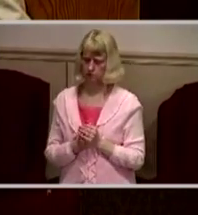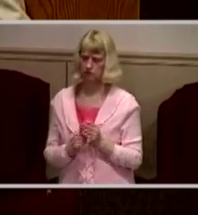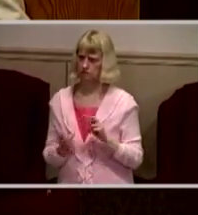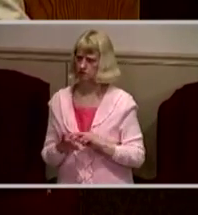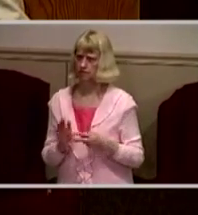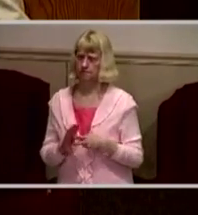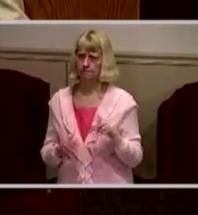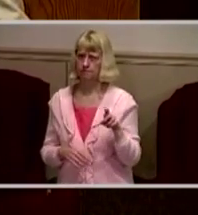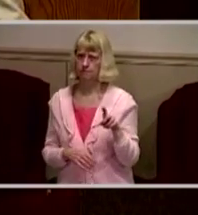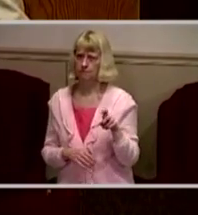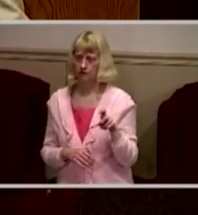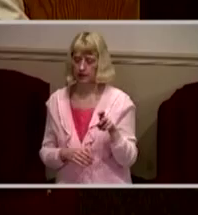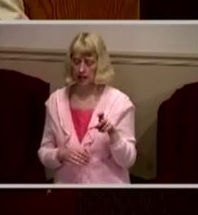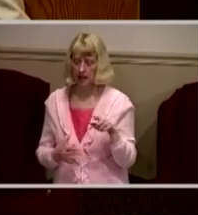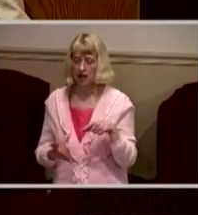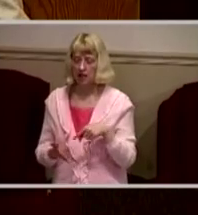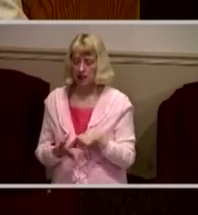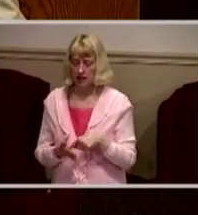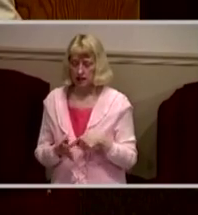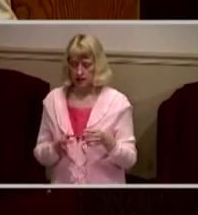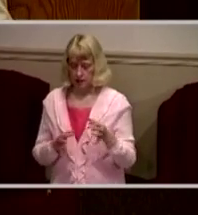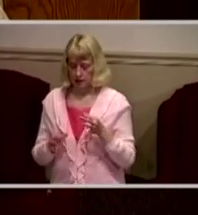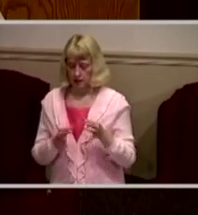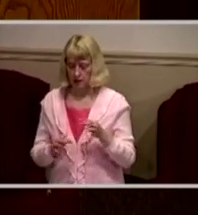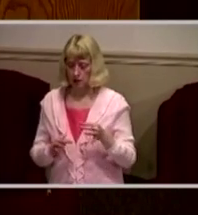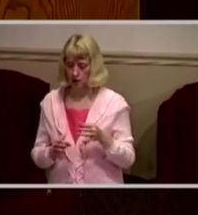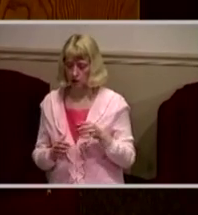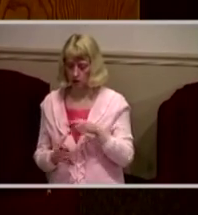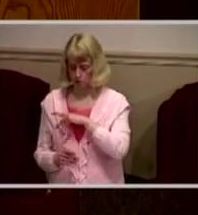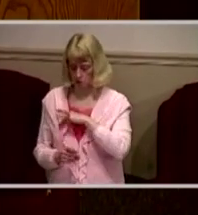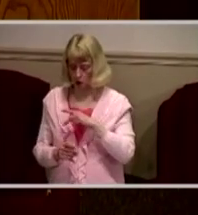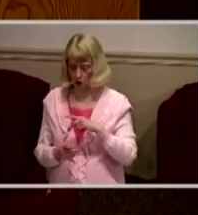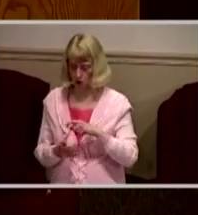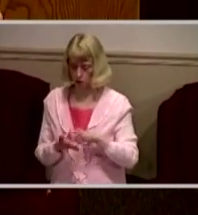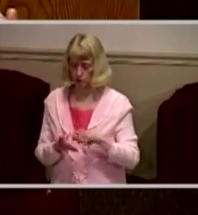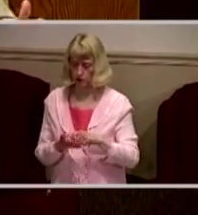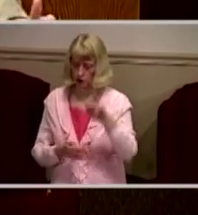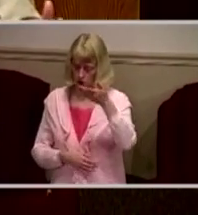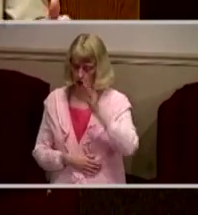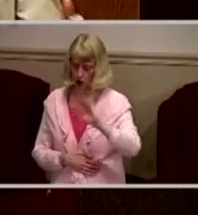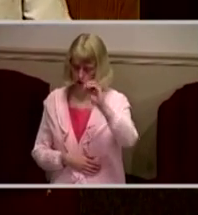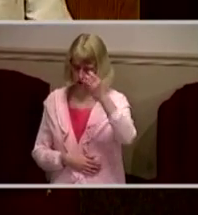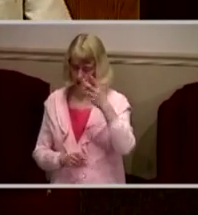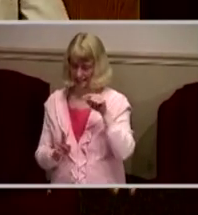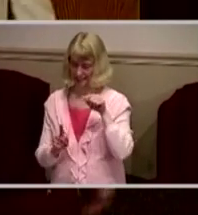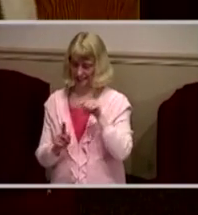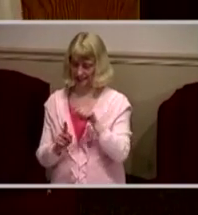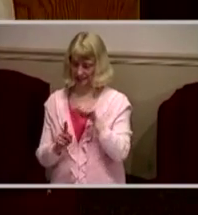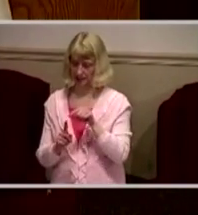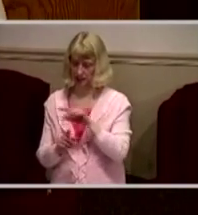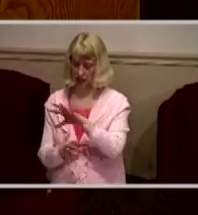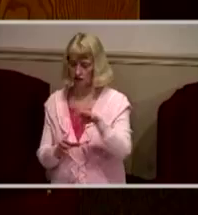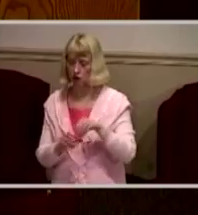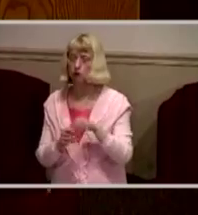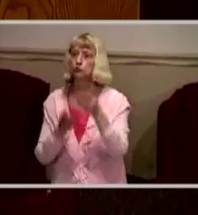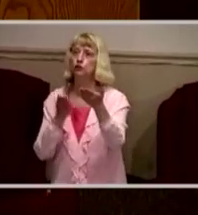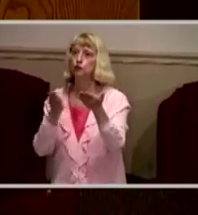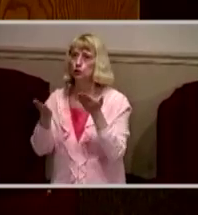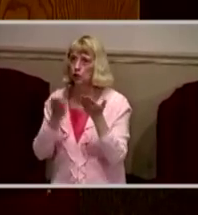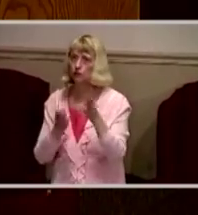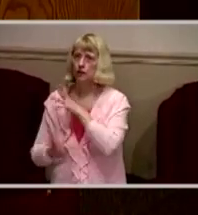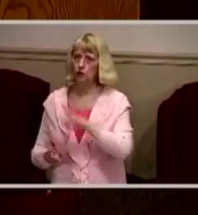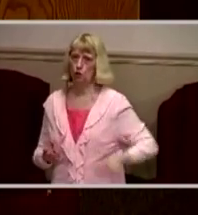talk about? Well, this is the fact that Paul was saying that by God's grace, I am involved in serving the